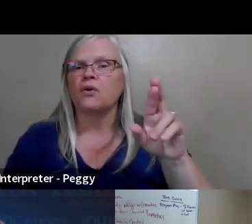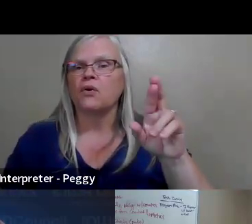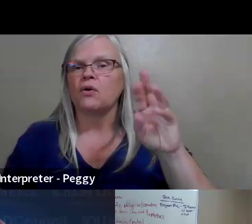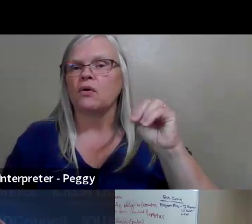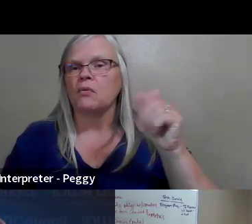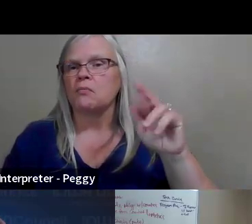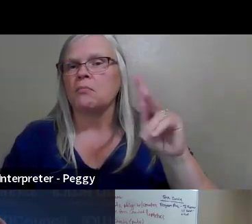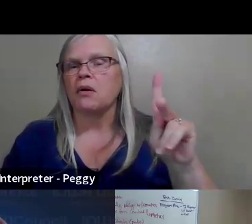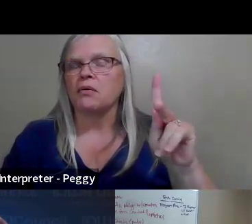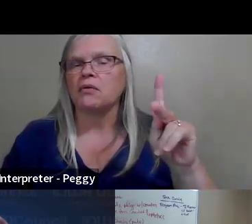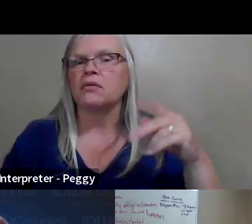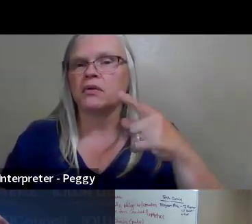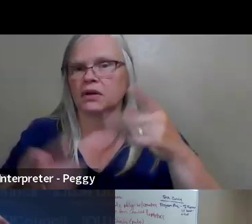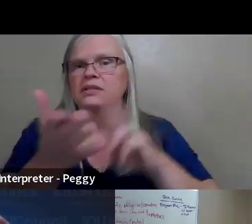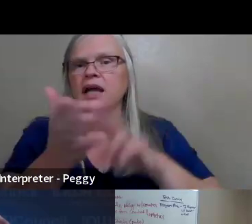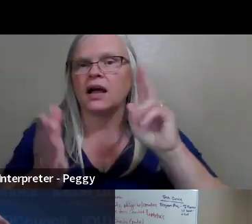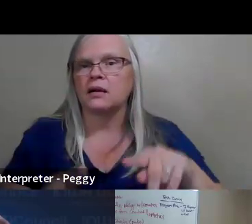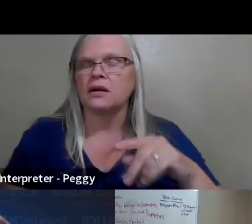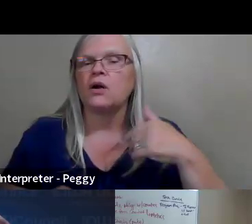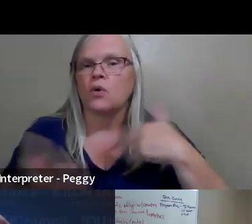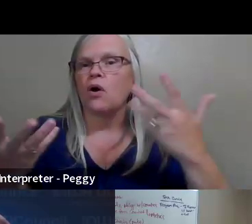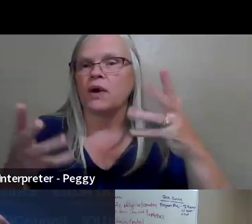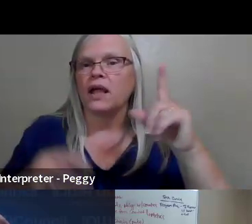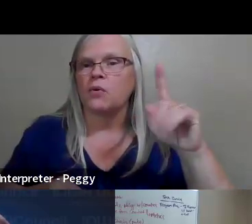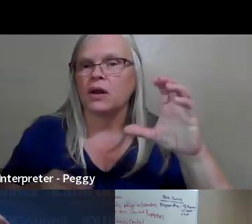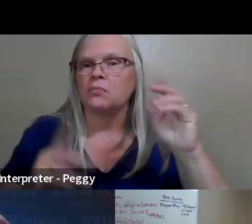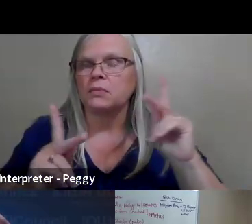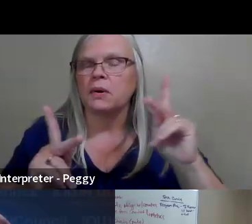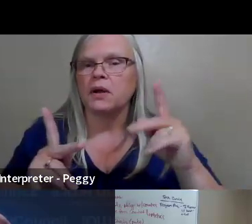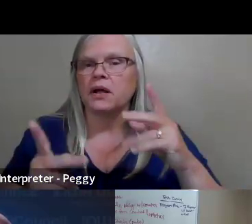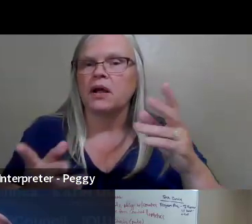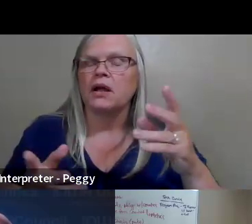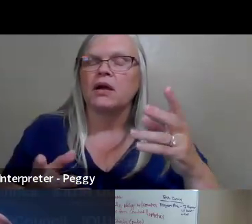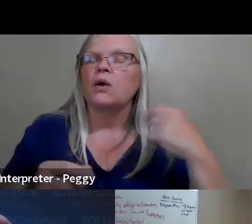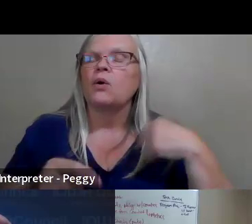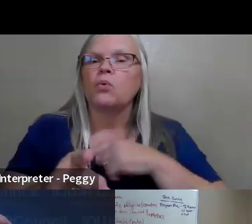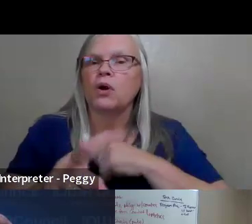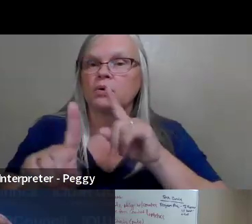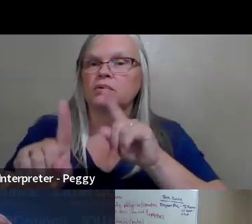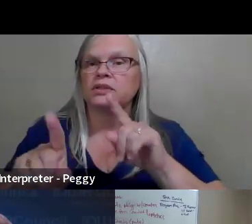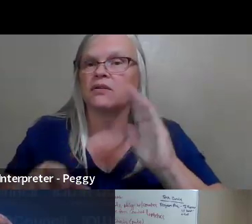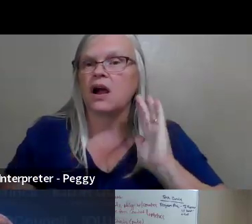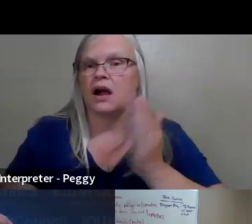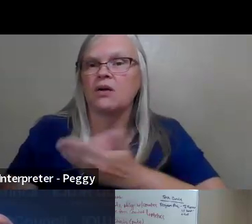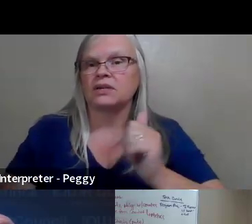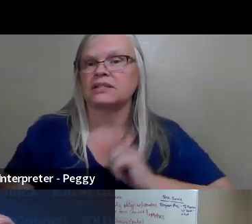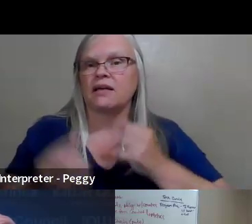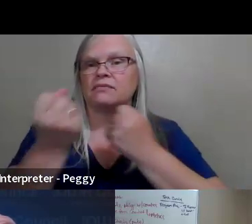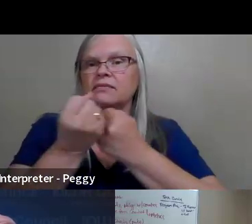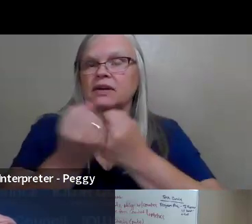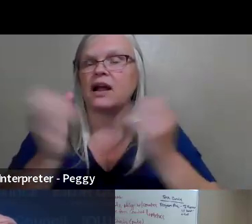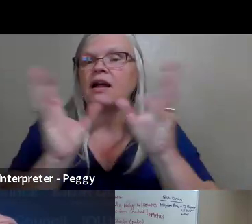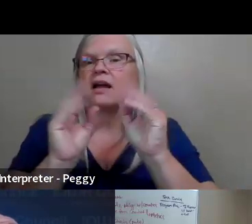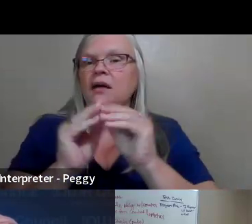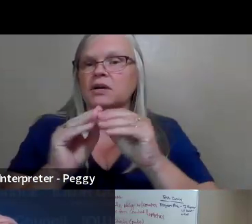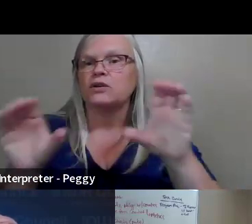for Make Your Mark. We are already at 200 people. So if you are interested in attending our self-advocacy conference, please